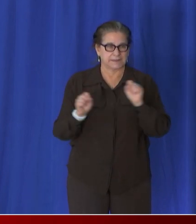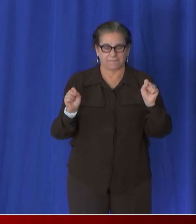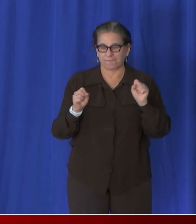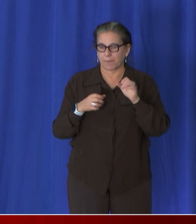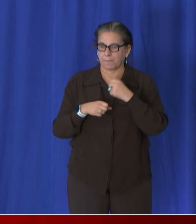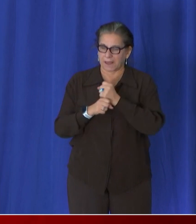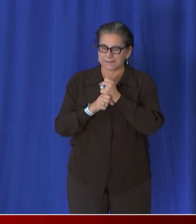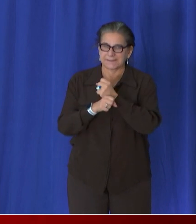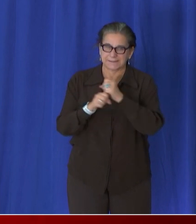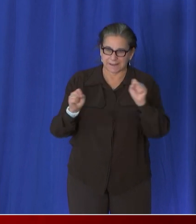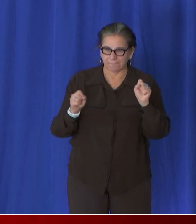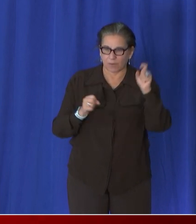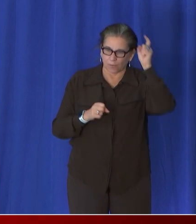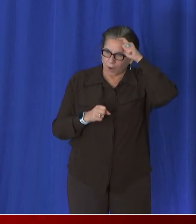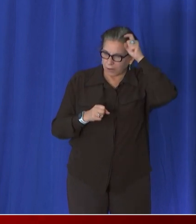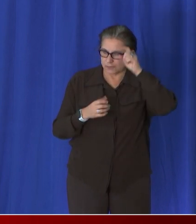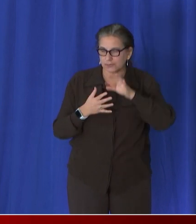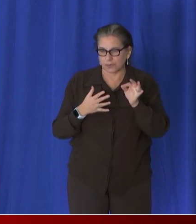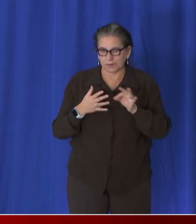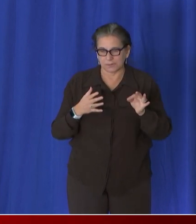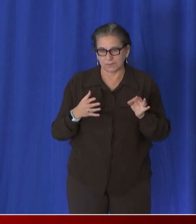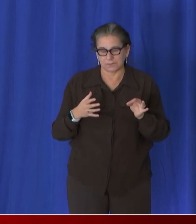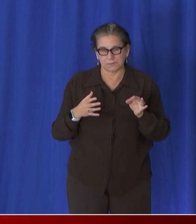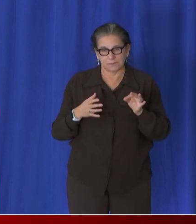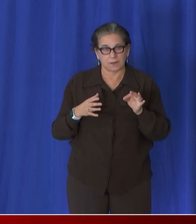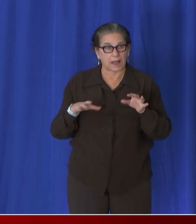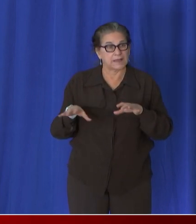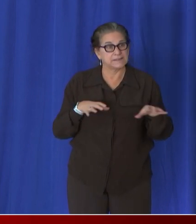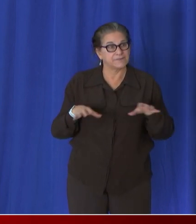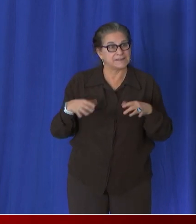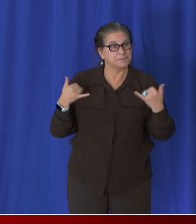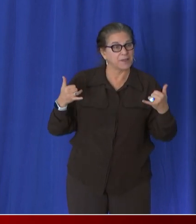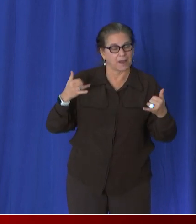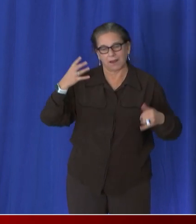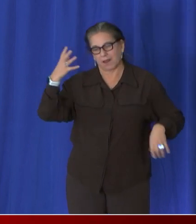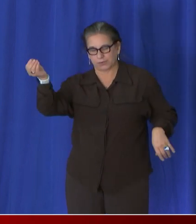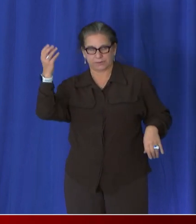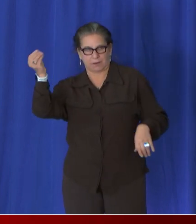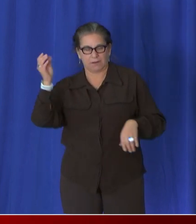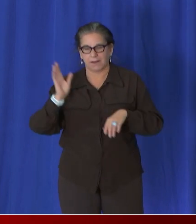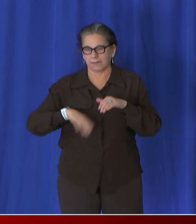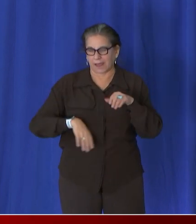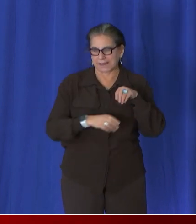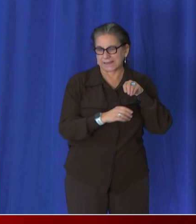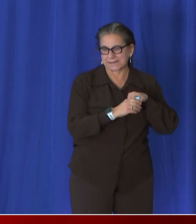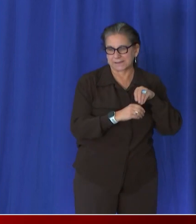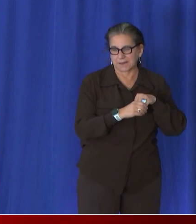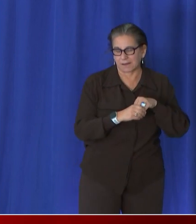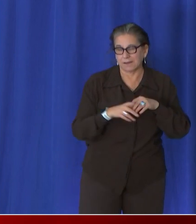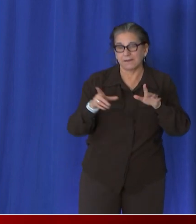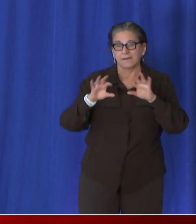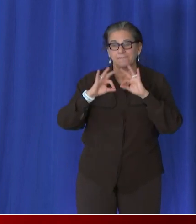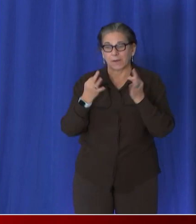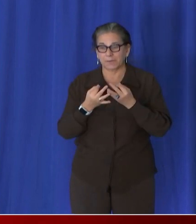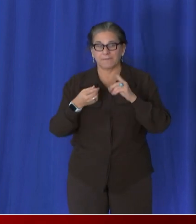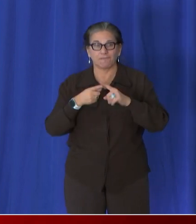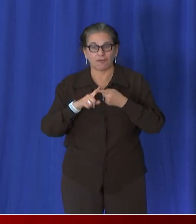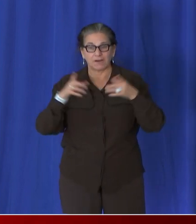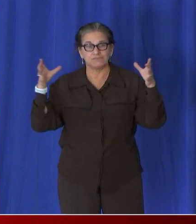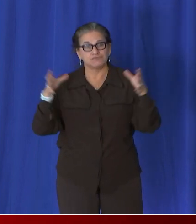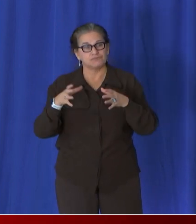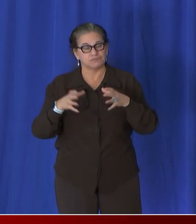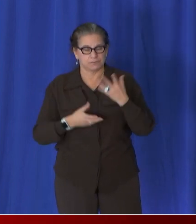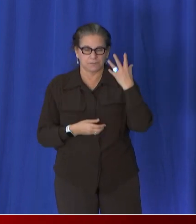than indoor activities. So think about how you can enjoy your family and friends in an outdoor setting. We